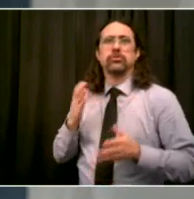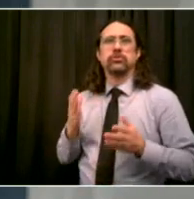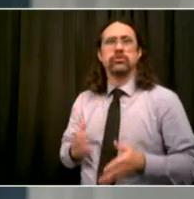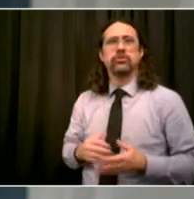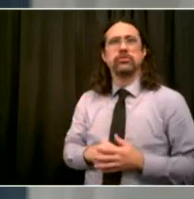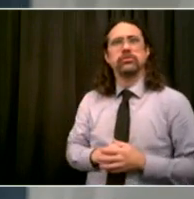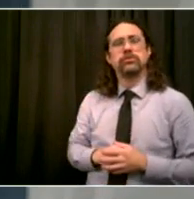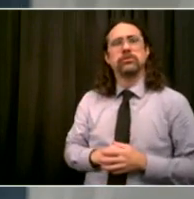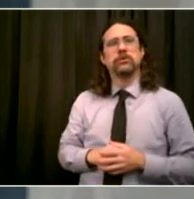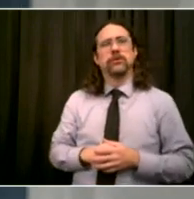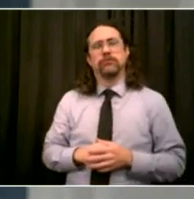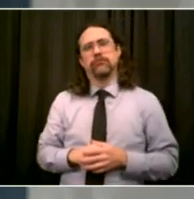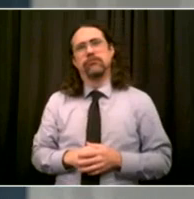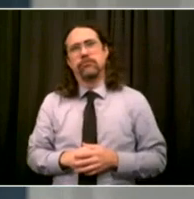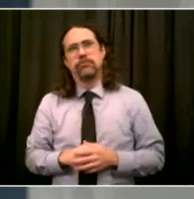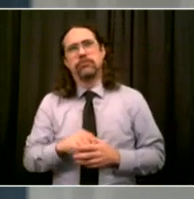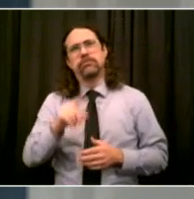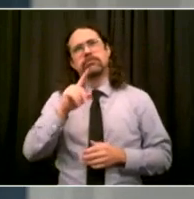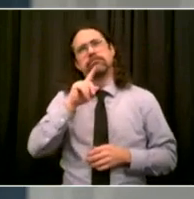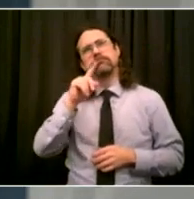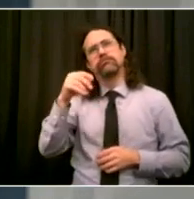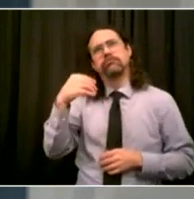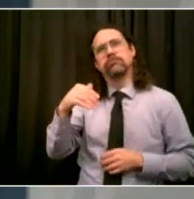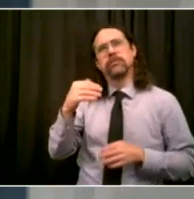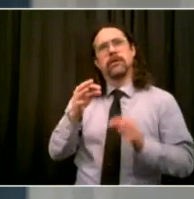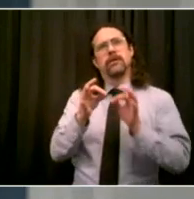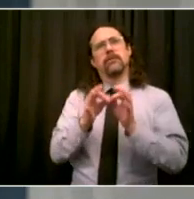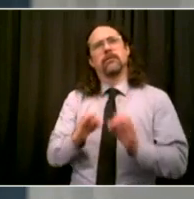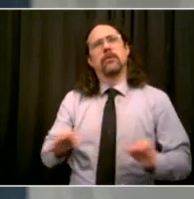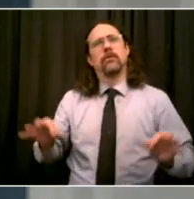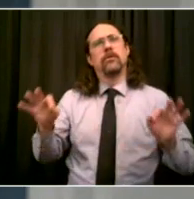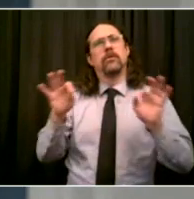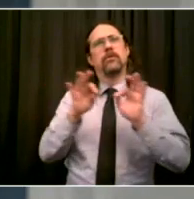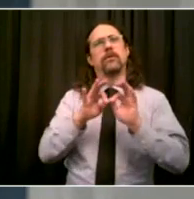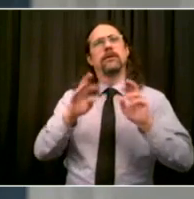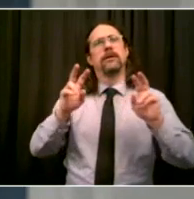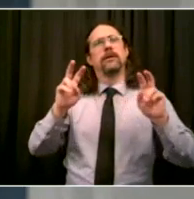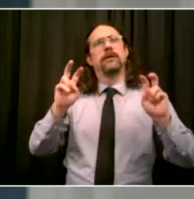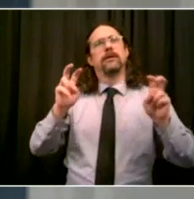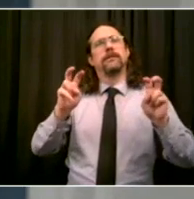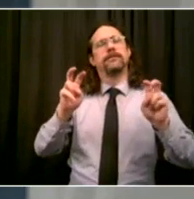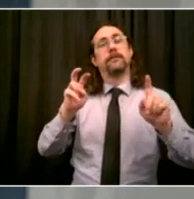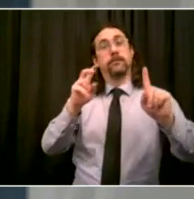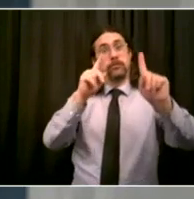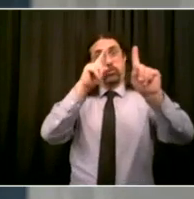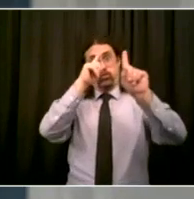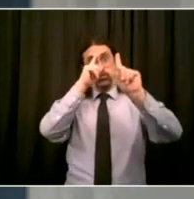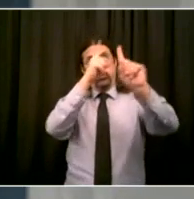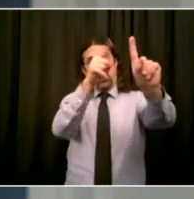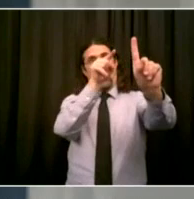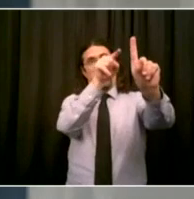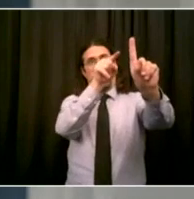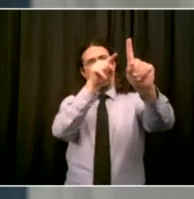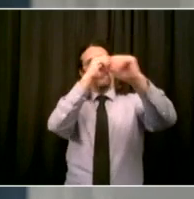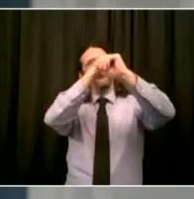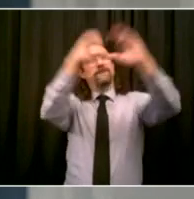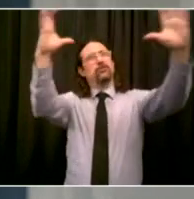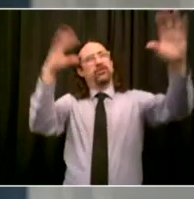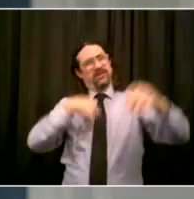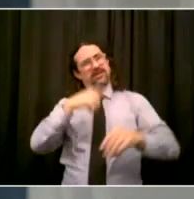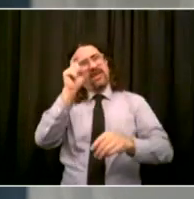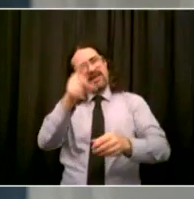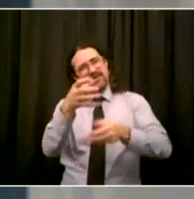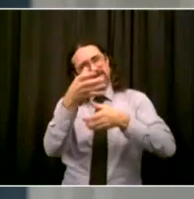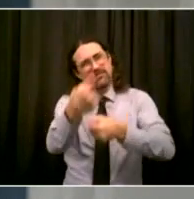and, have faith in their police department. That's always been my goal, and now being the